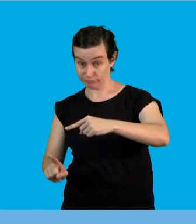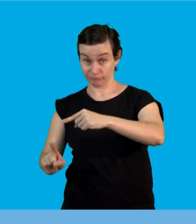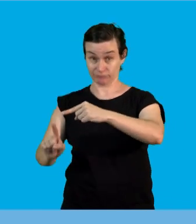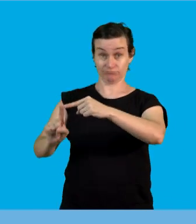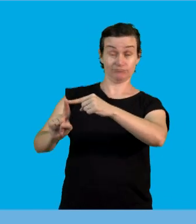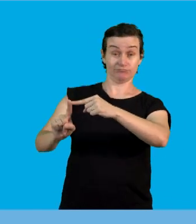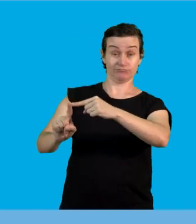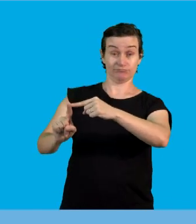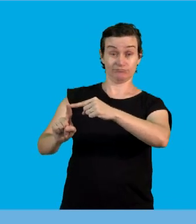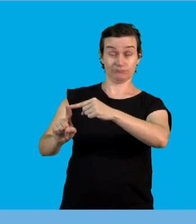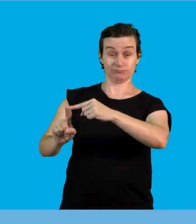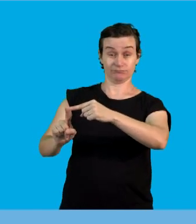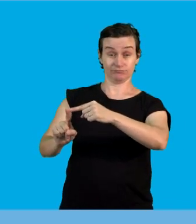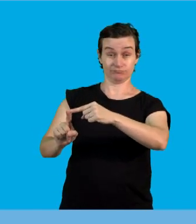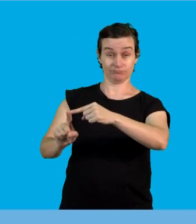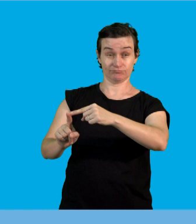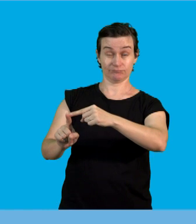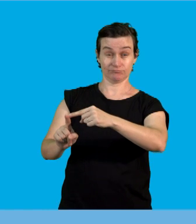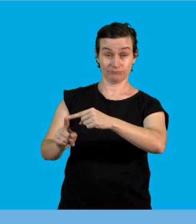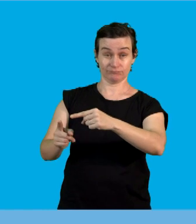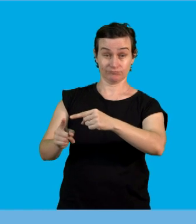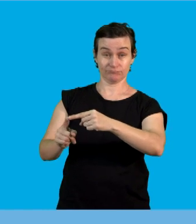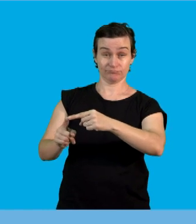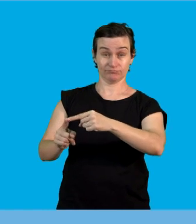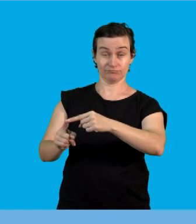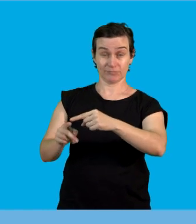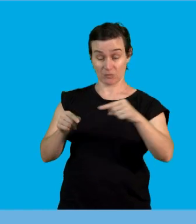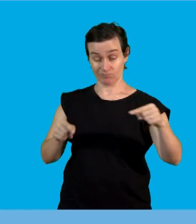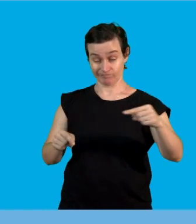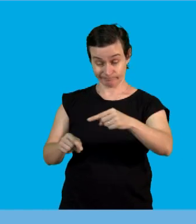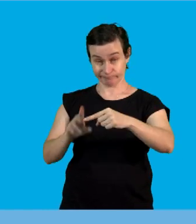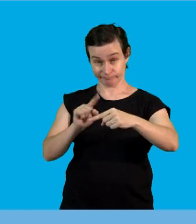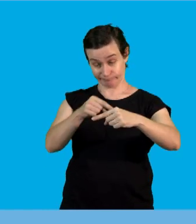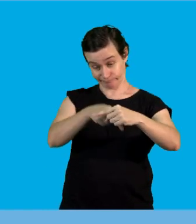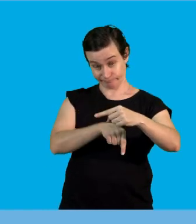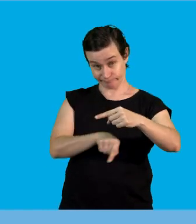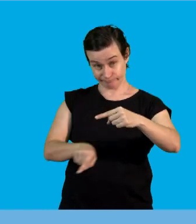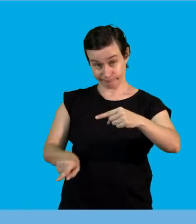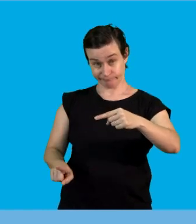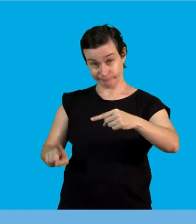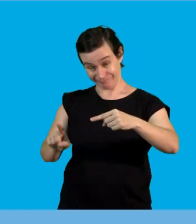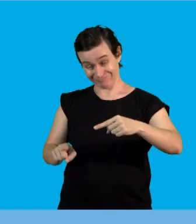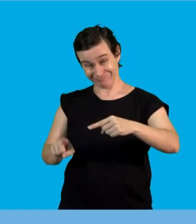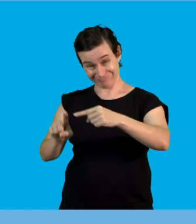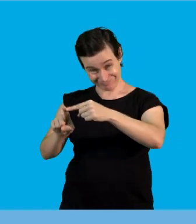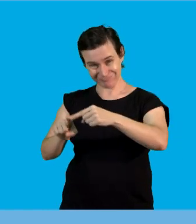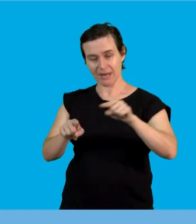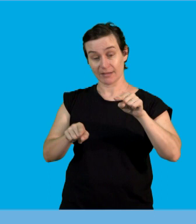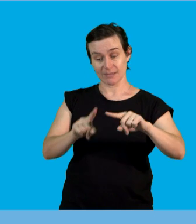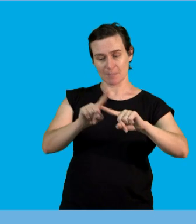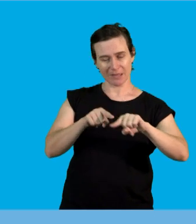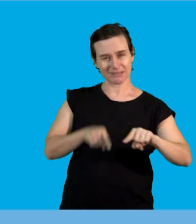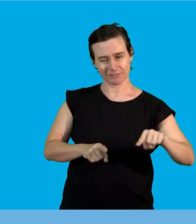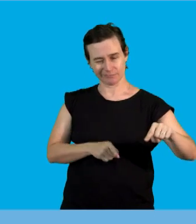this point, the currents the one that passed through this resistor and the one that passed through this resistor, they will add